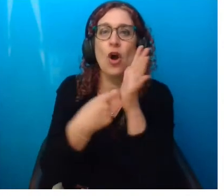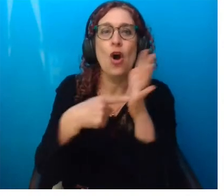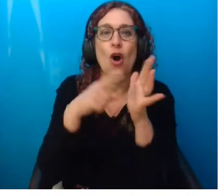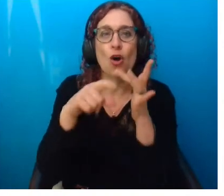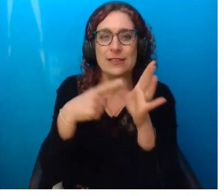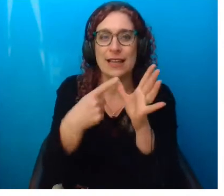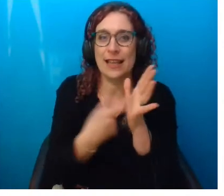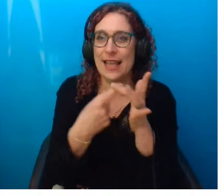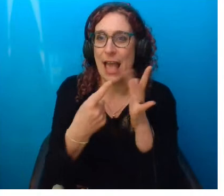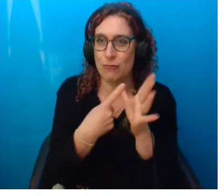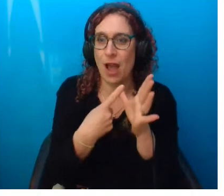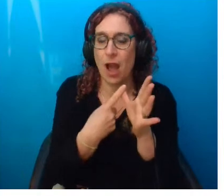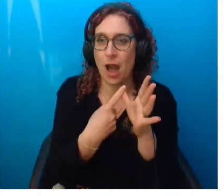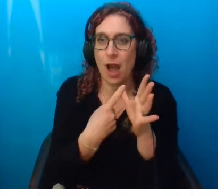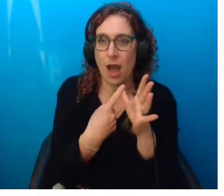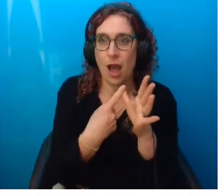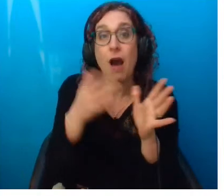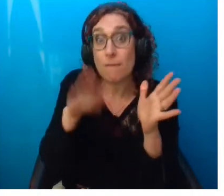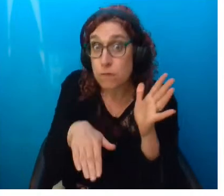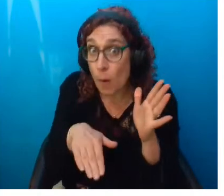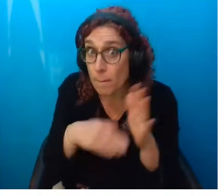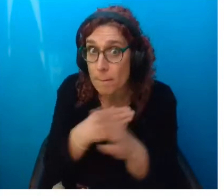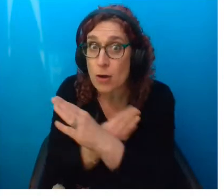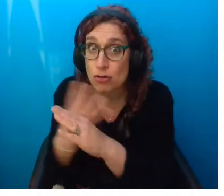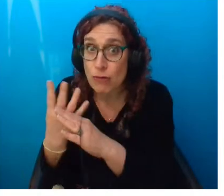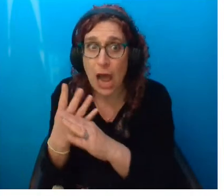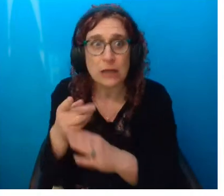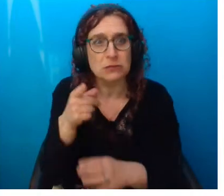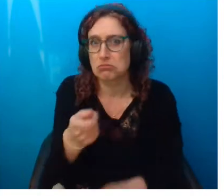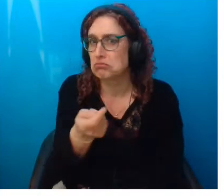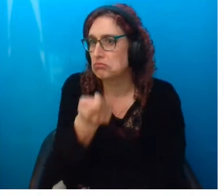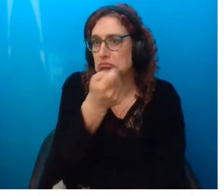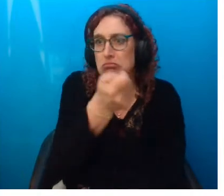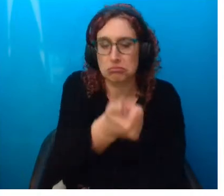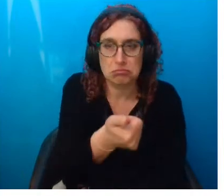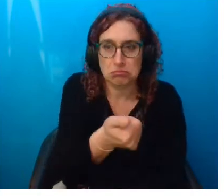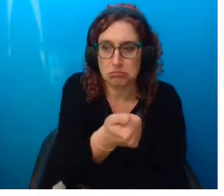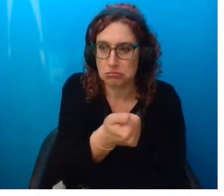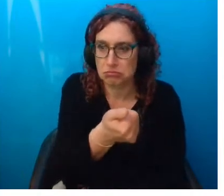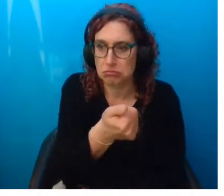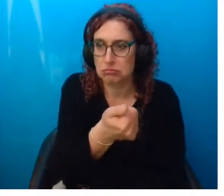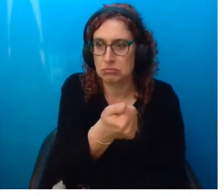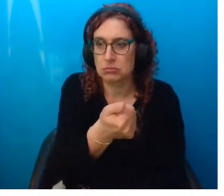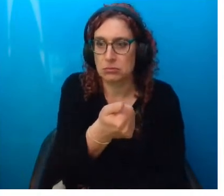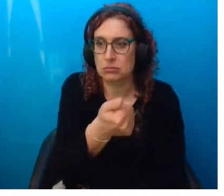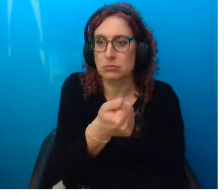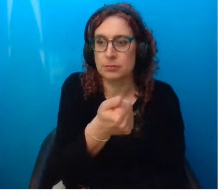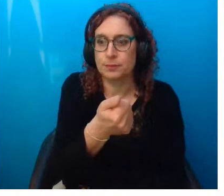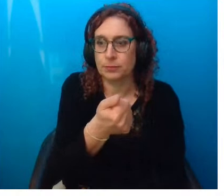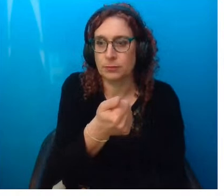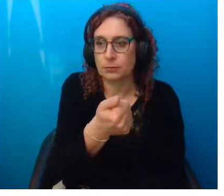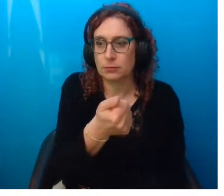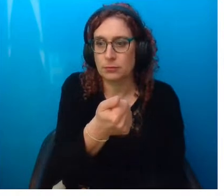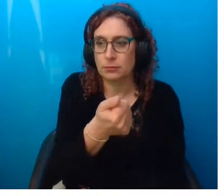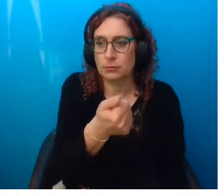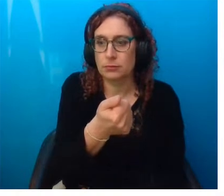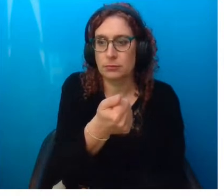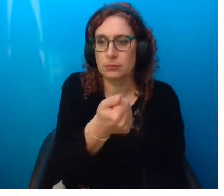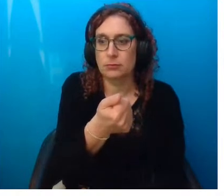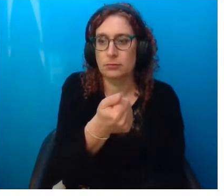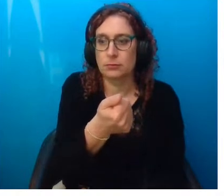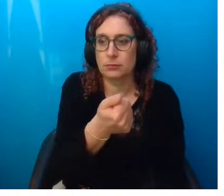Urticaria from grass is reasonably uncommon, and you will generally only see that if you also see